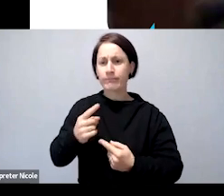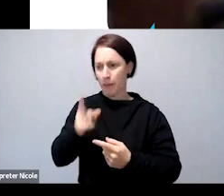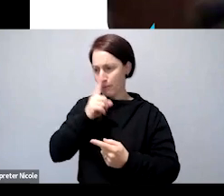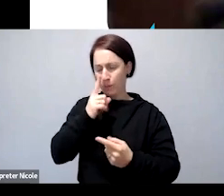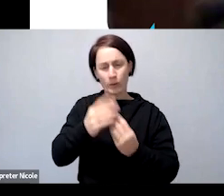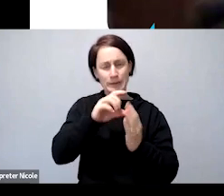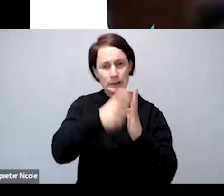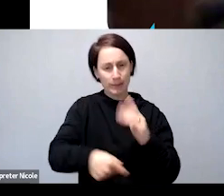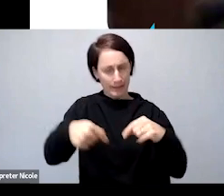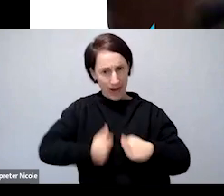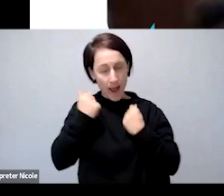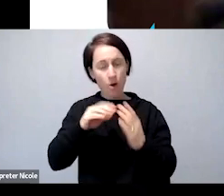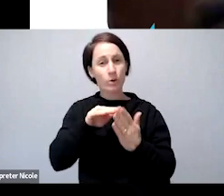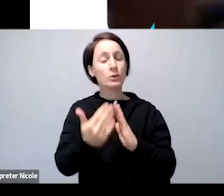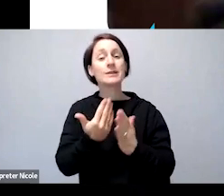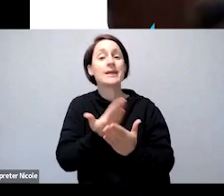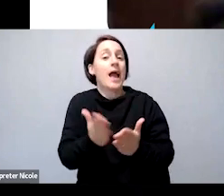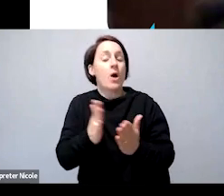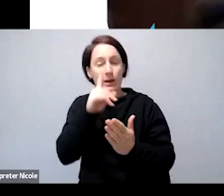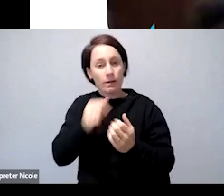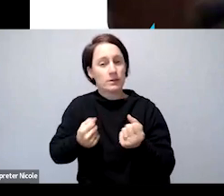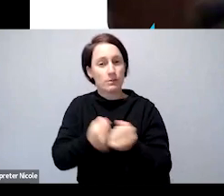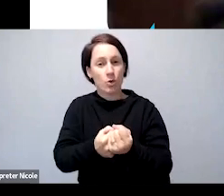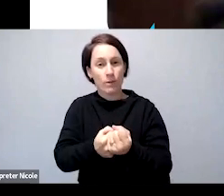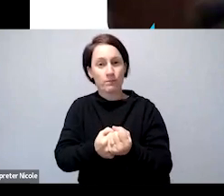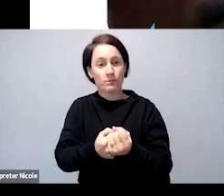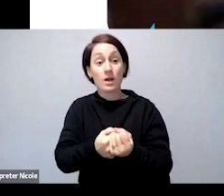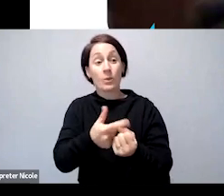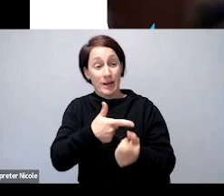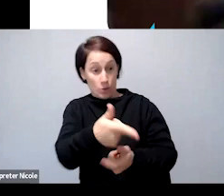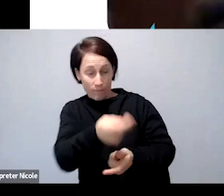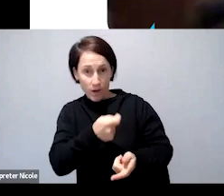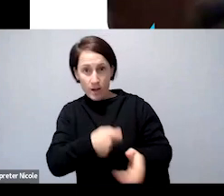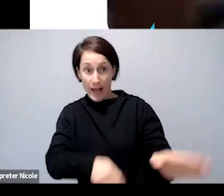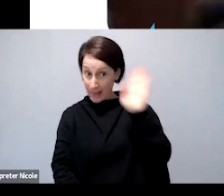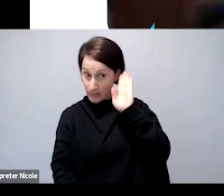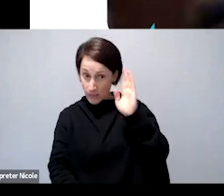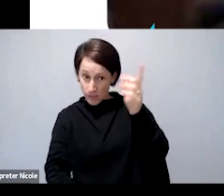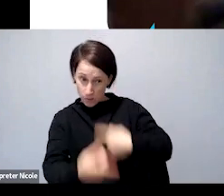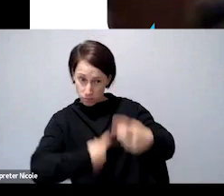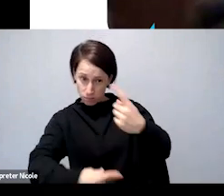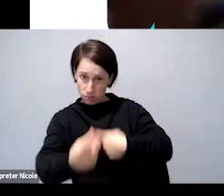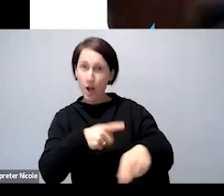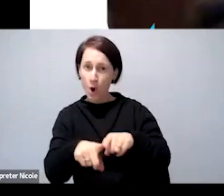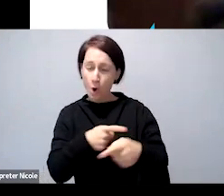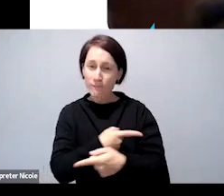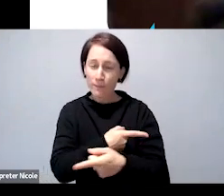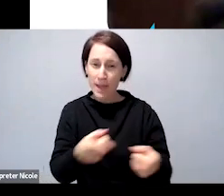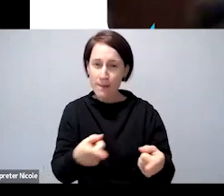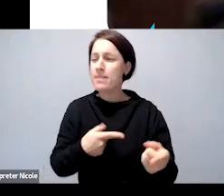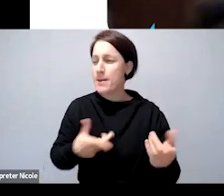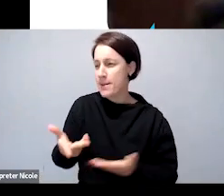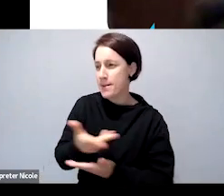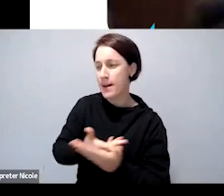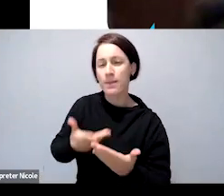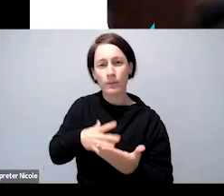emergency situations, and to first listen and learn, and then deliberate and understand, and then begin to